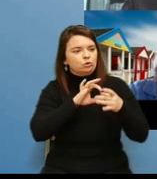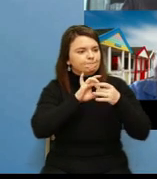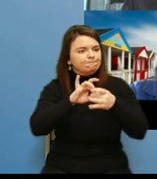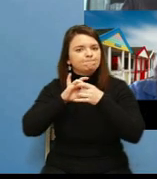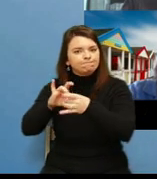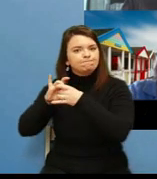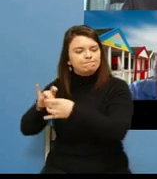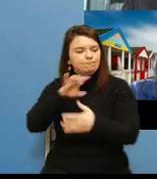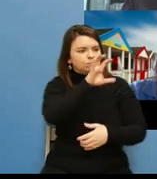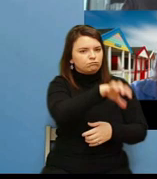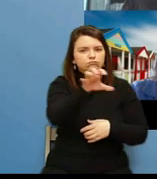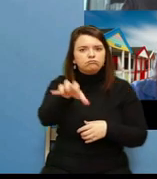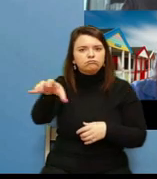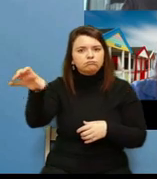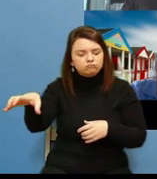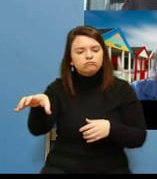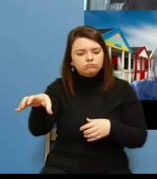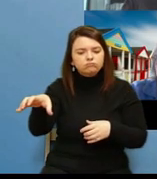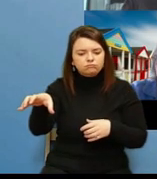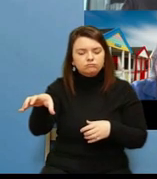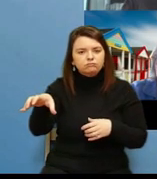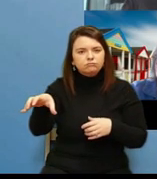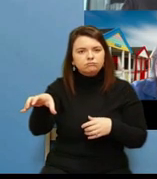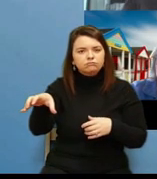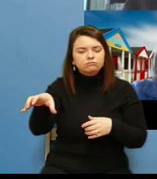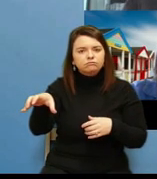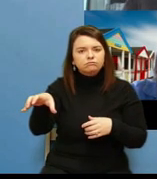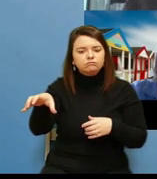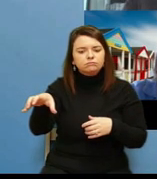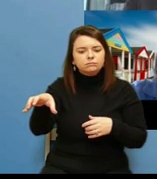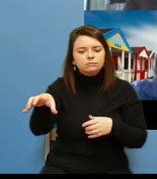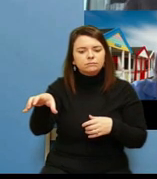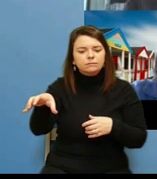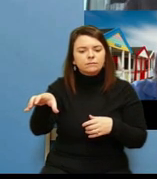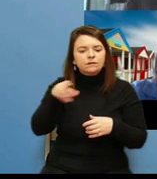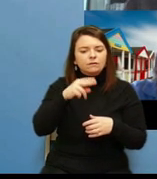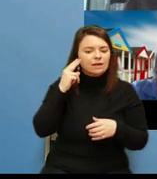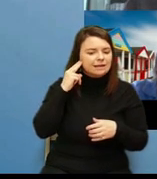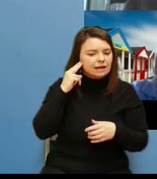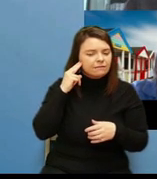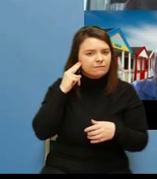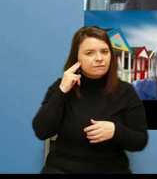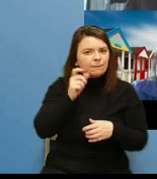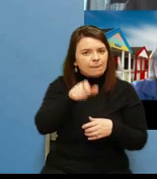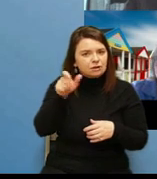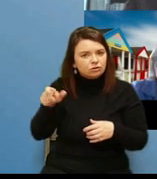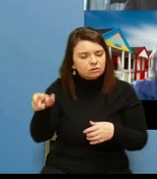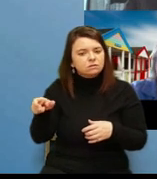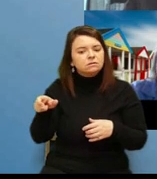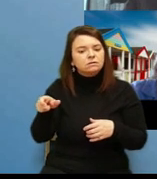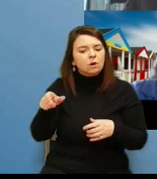are continuing to work with practices around the AIS, which of course is much wider than those